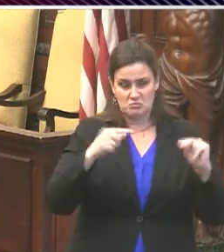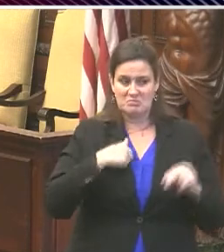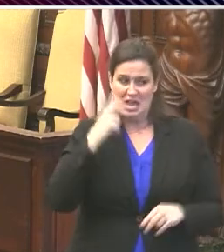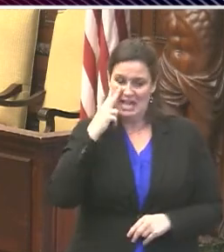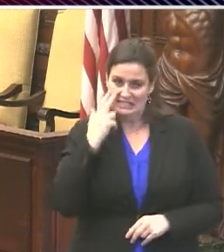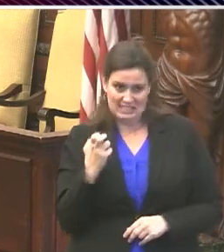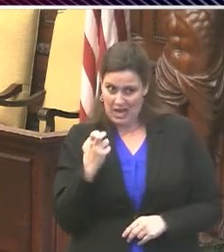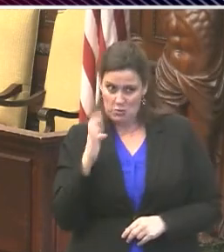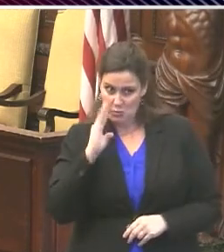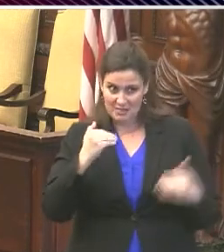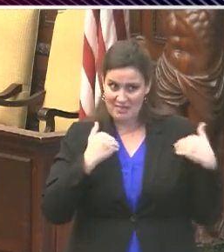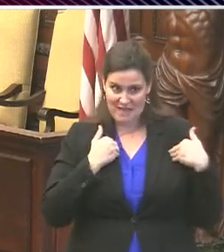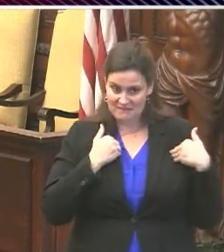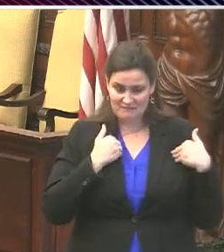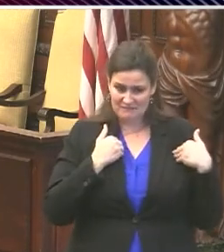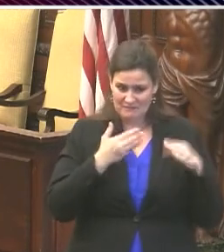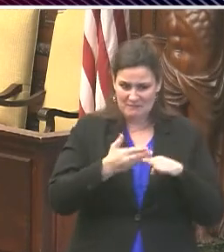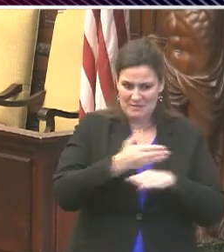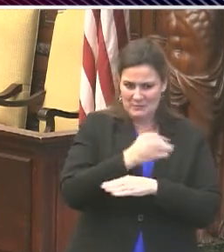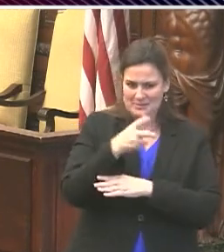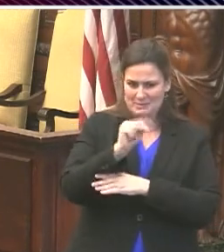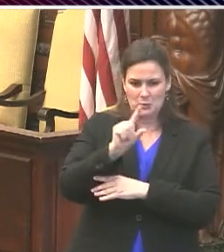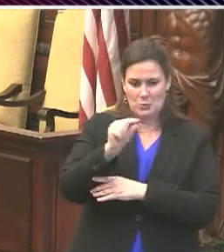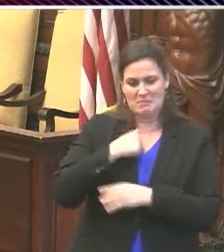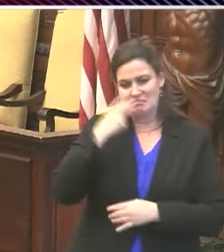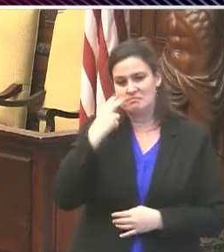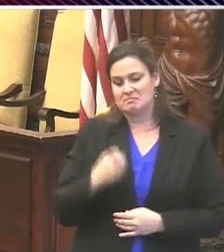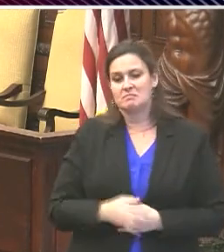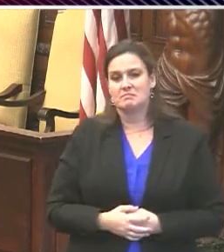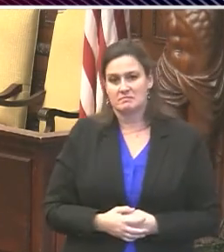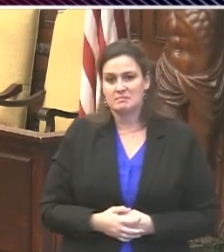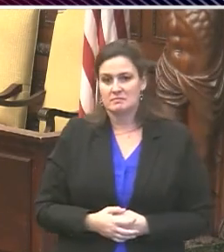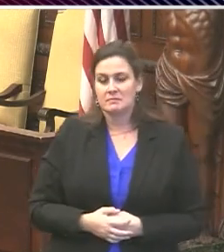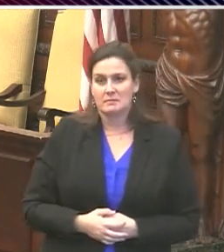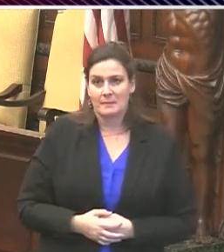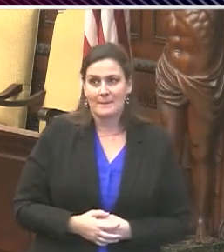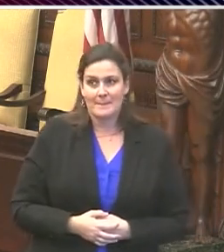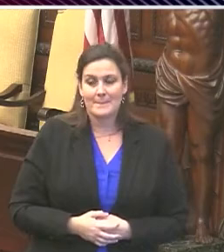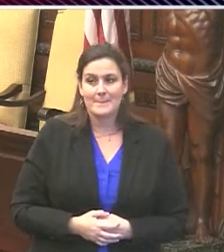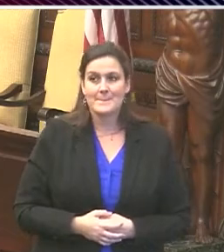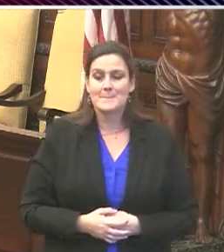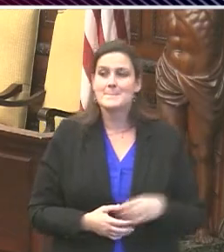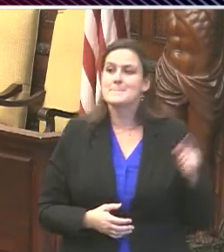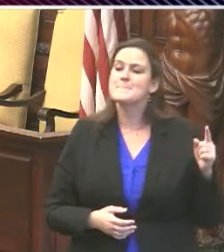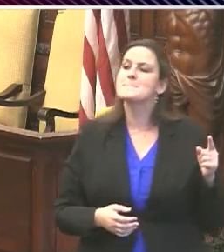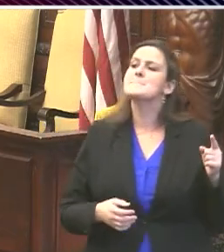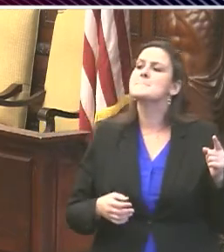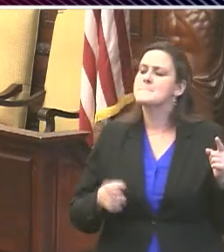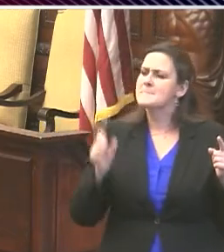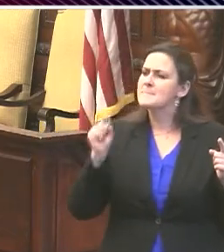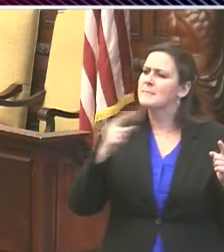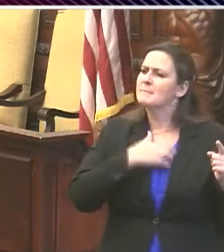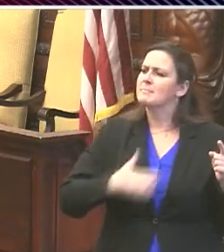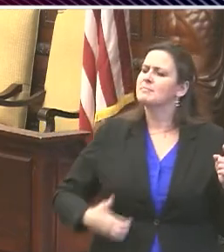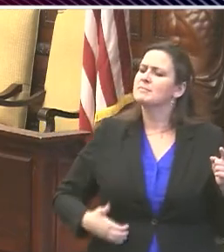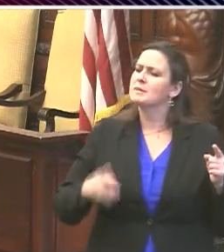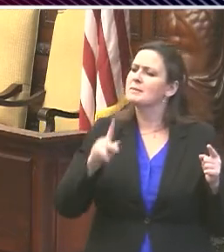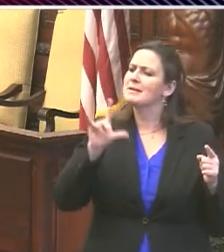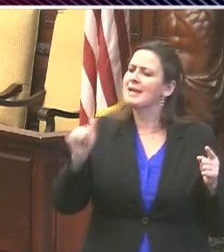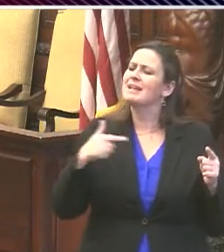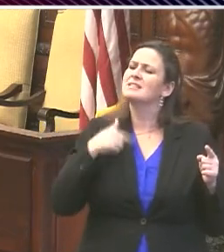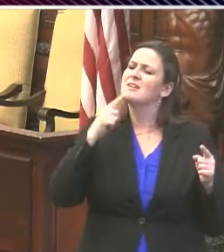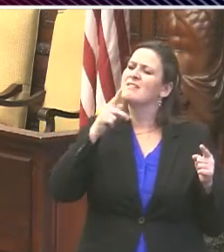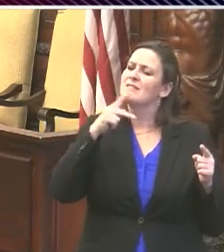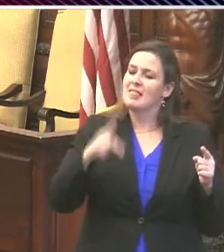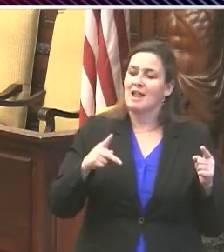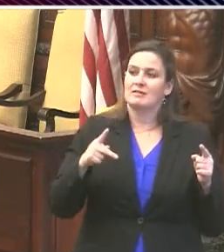unlikely that situation will change by September 20th. And final one for Mayor Kennedy. As you know, the city of Philadelphia hosts a lot of unique sporting events.